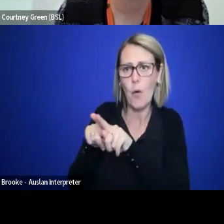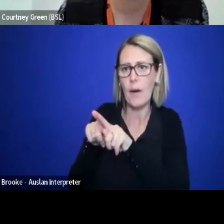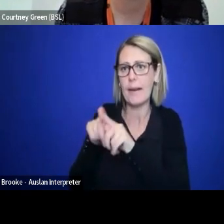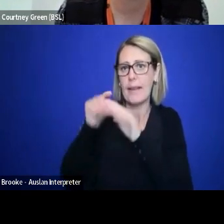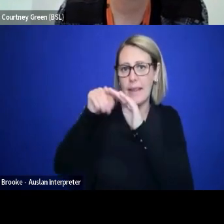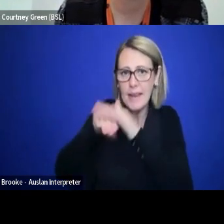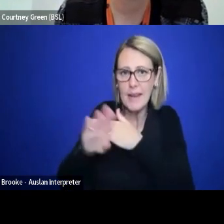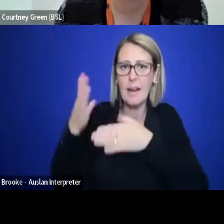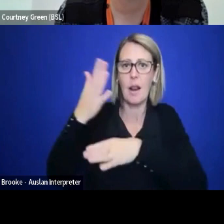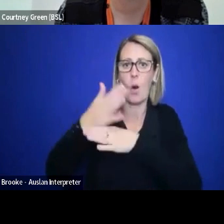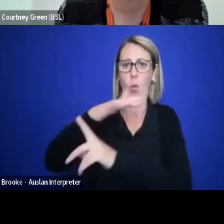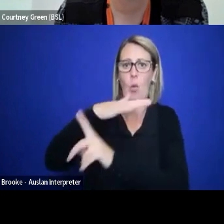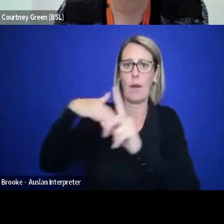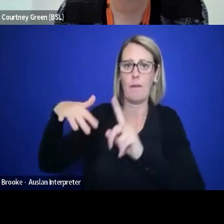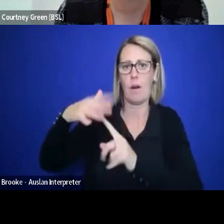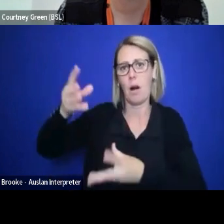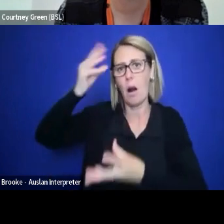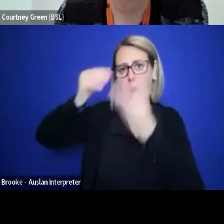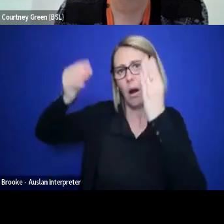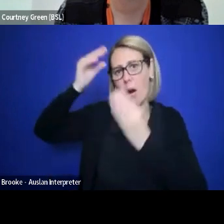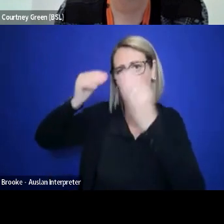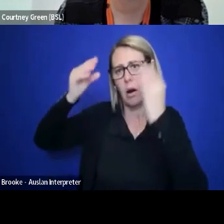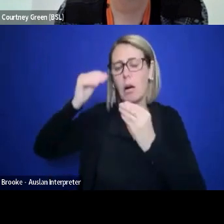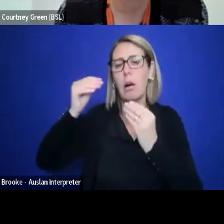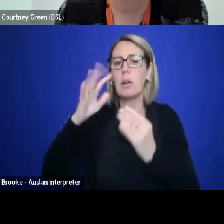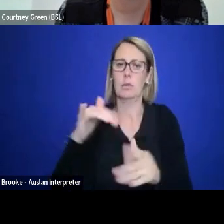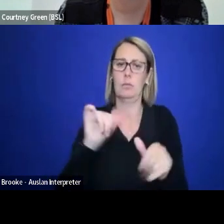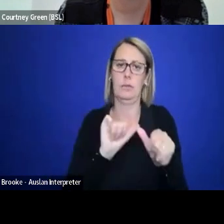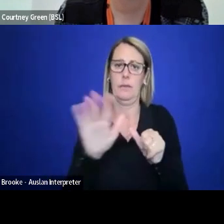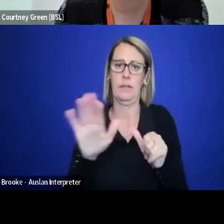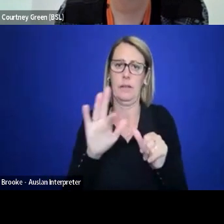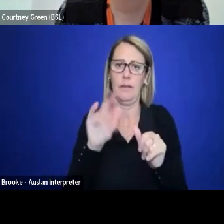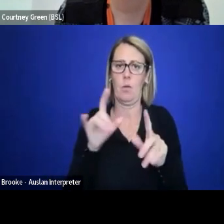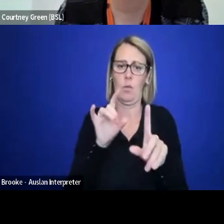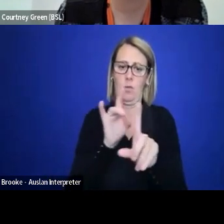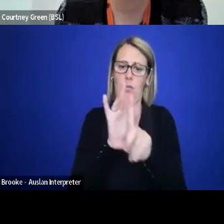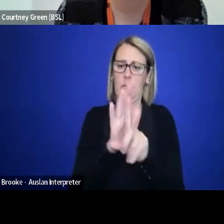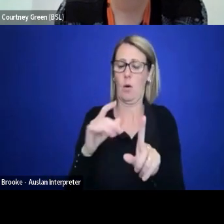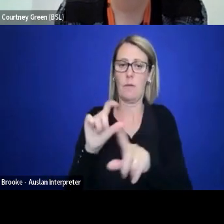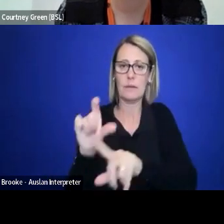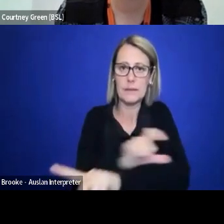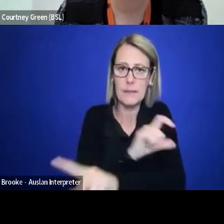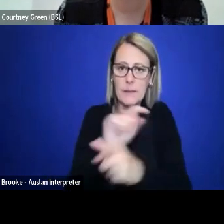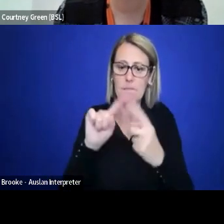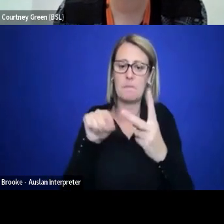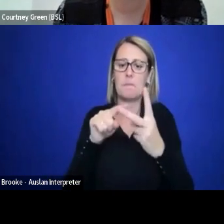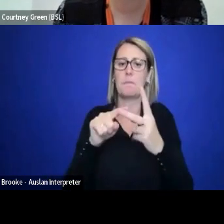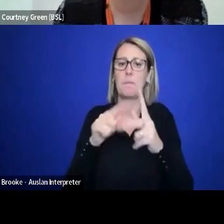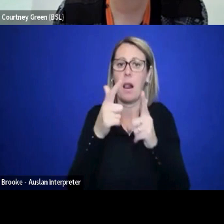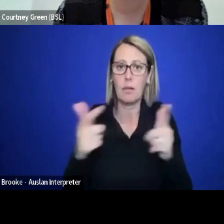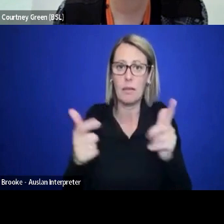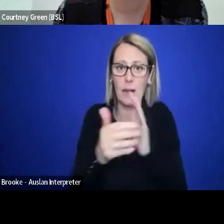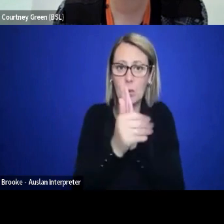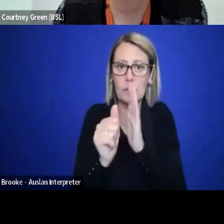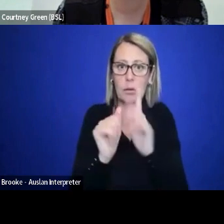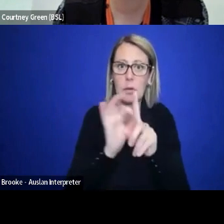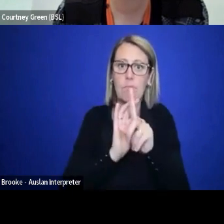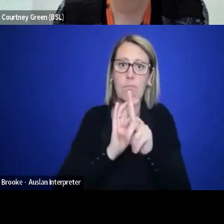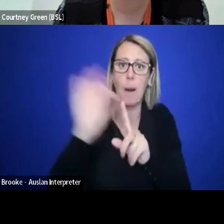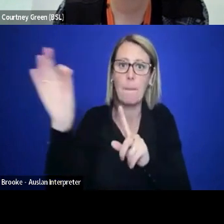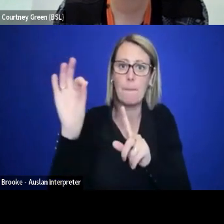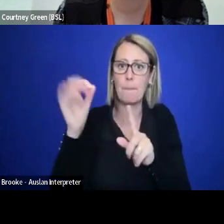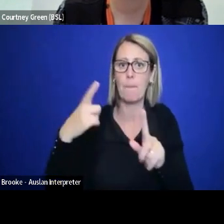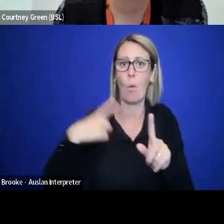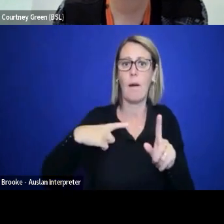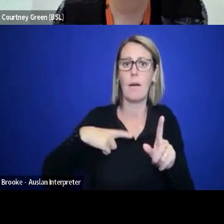a work environment was fantastic for self-esteem. People's language skills improved very quickly in those real